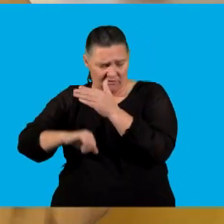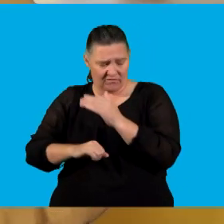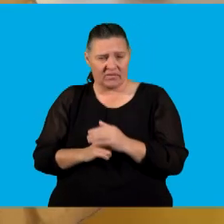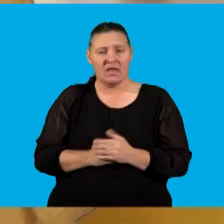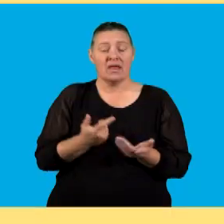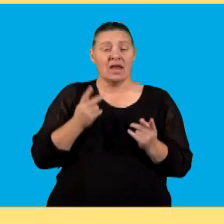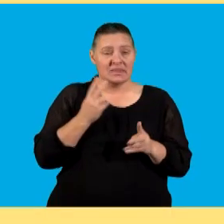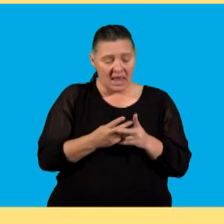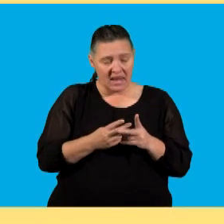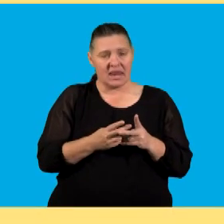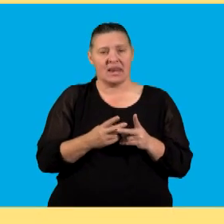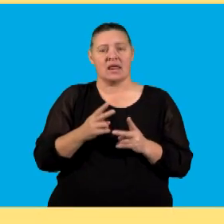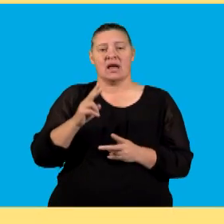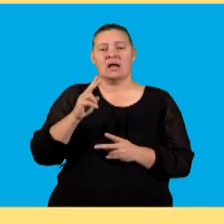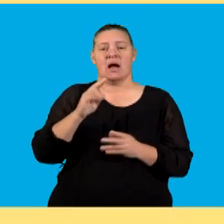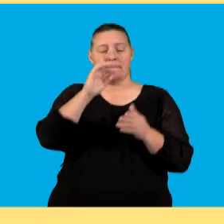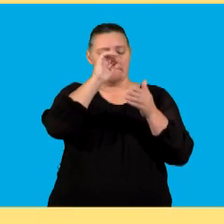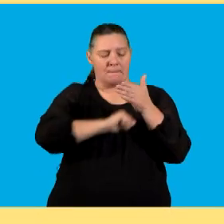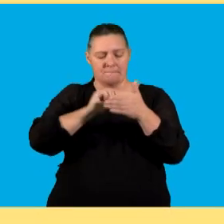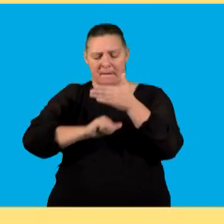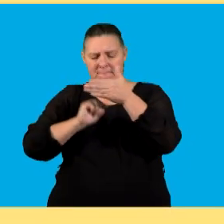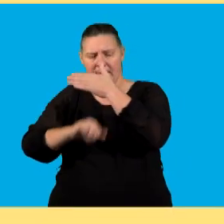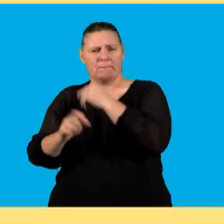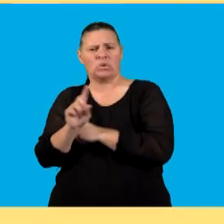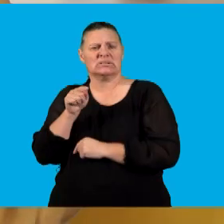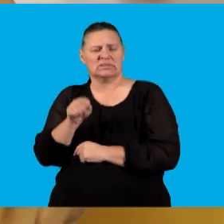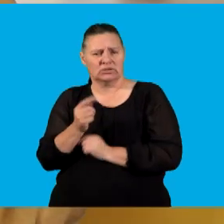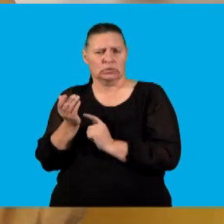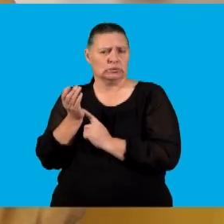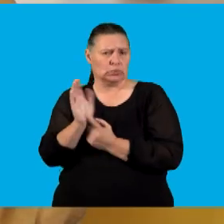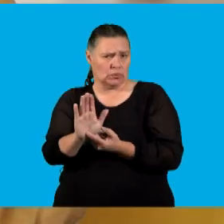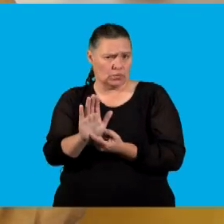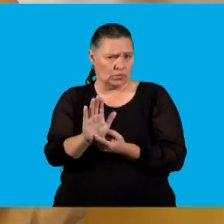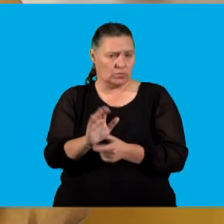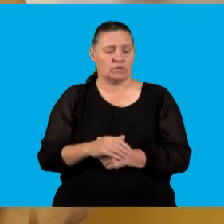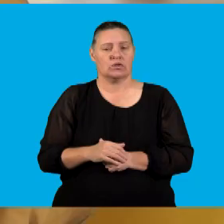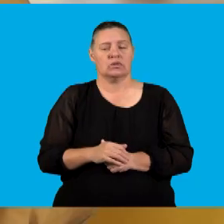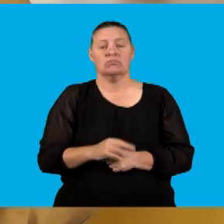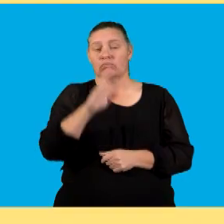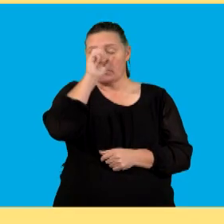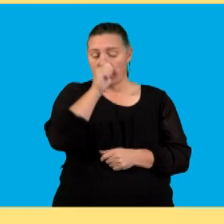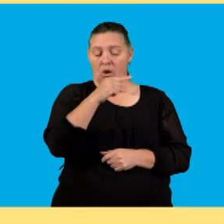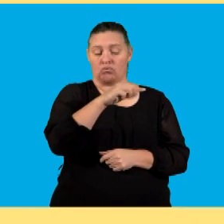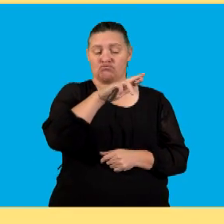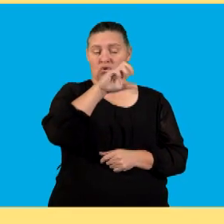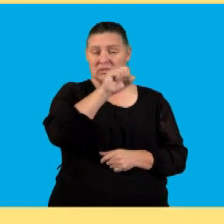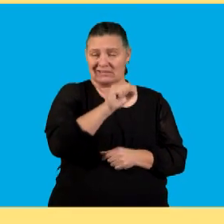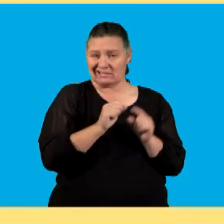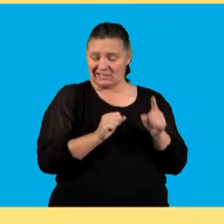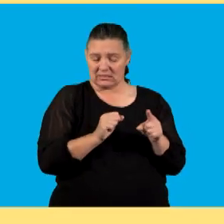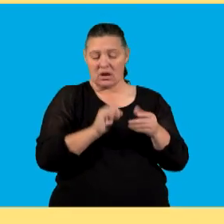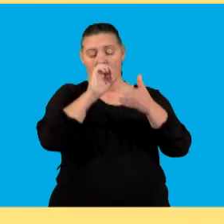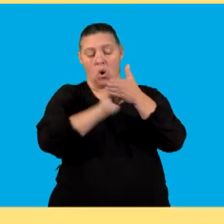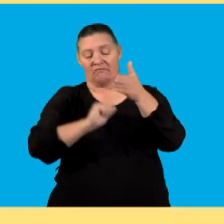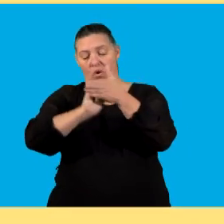deductions, and then it also shows the deductions now, the subtractions. And remember, when you have your gross, then